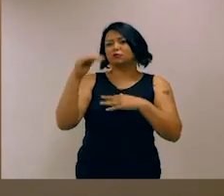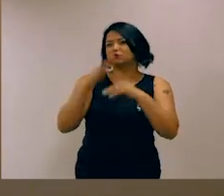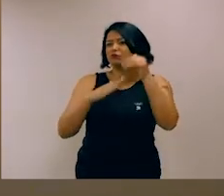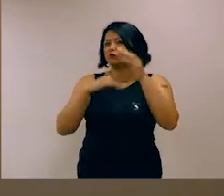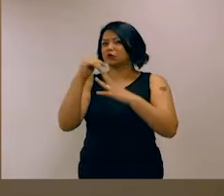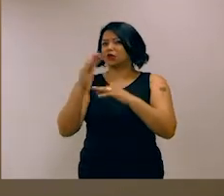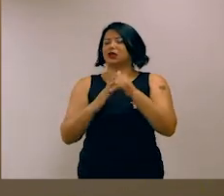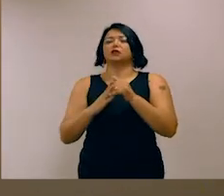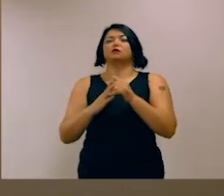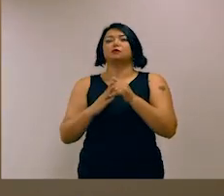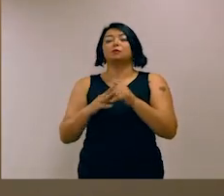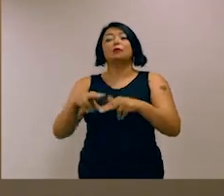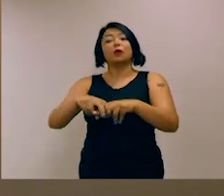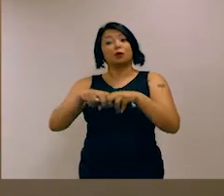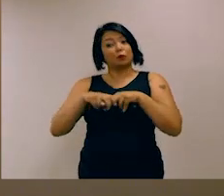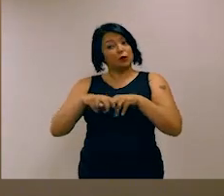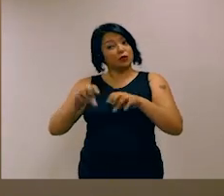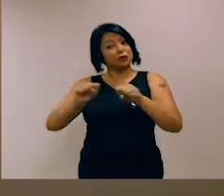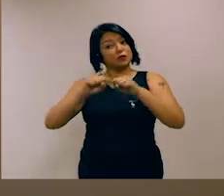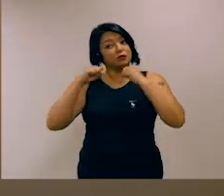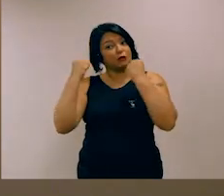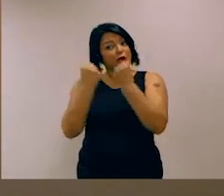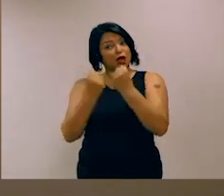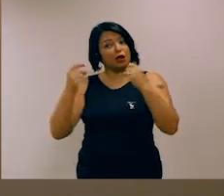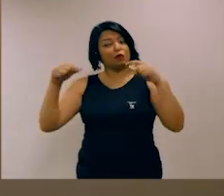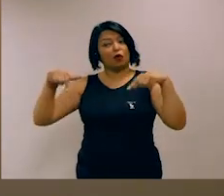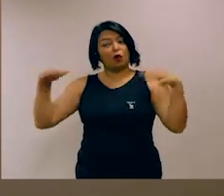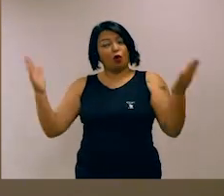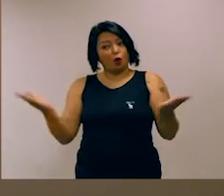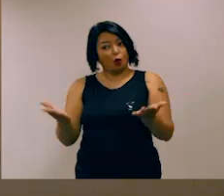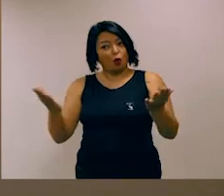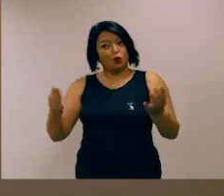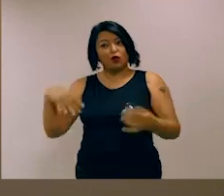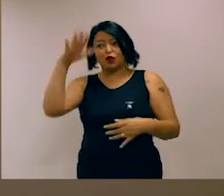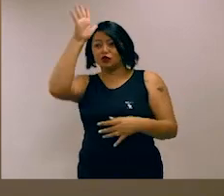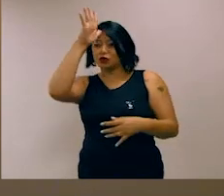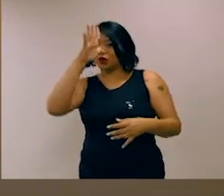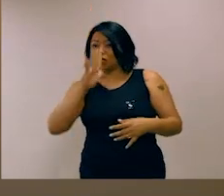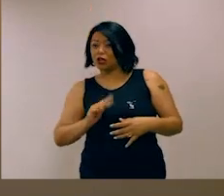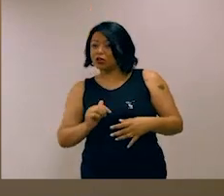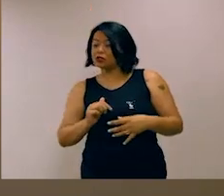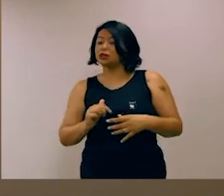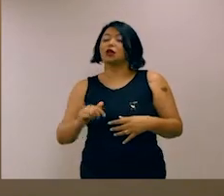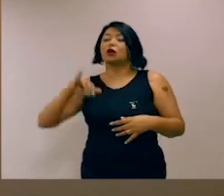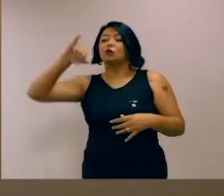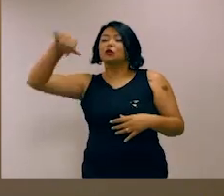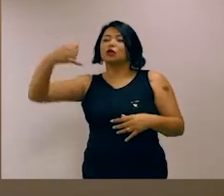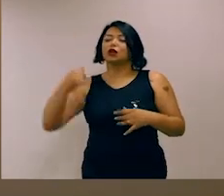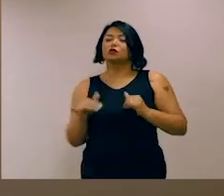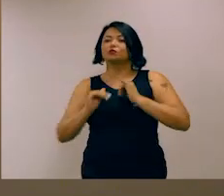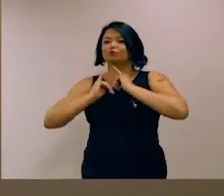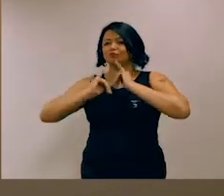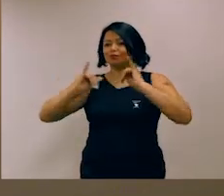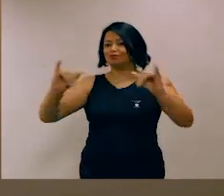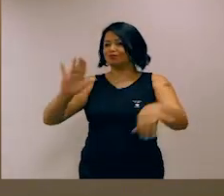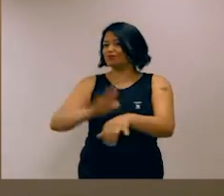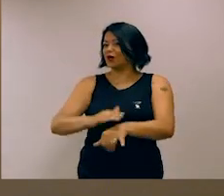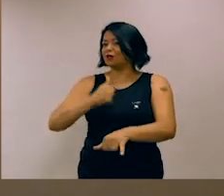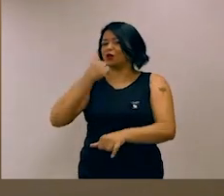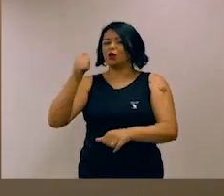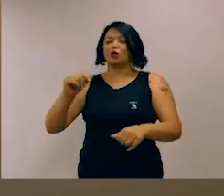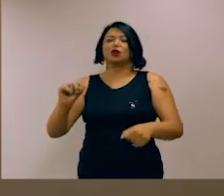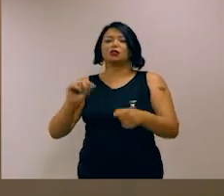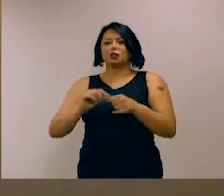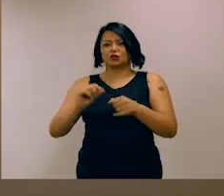intrinsic potentials of technological tools. That's why the seminar that is free and collaborative is a way